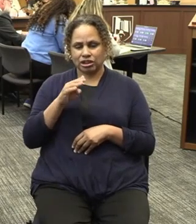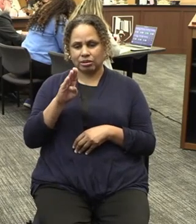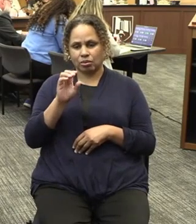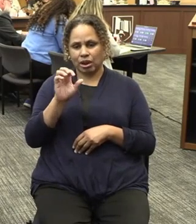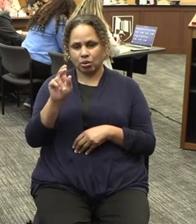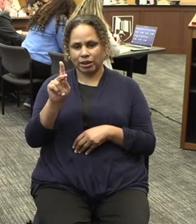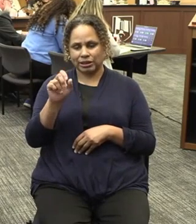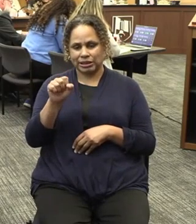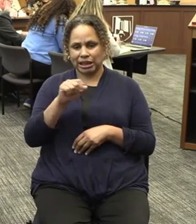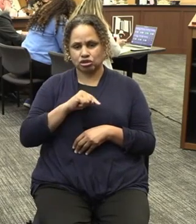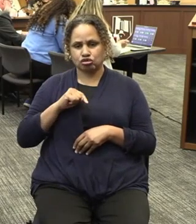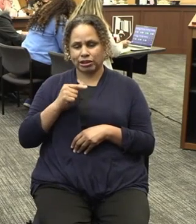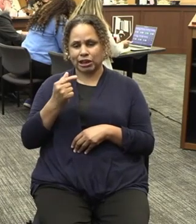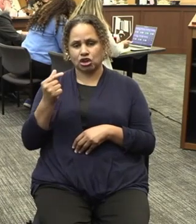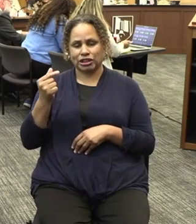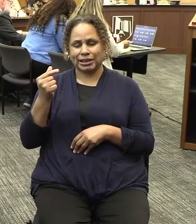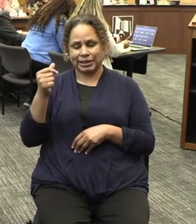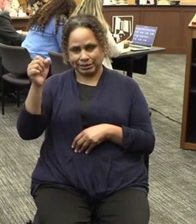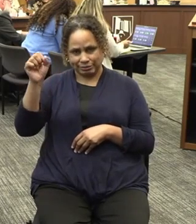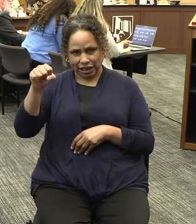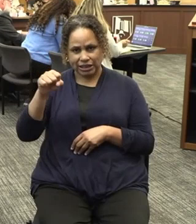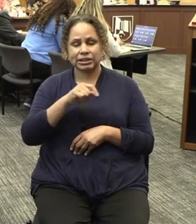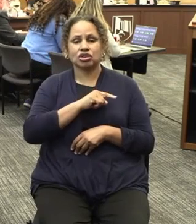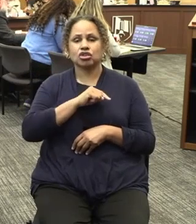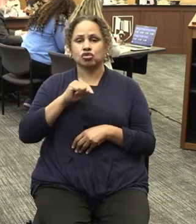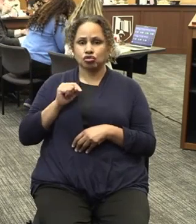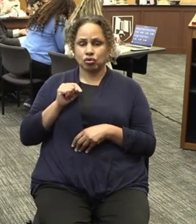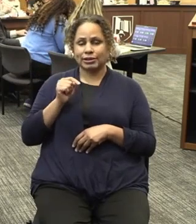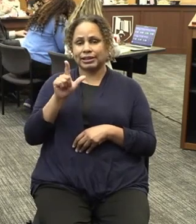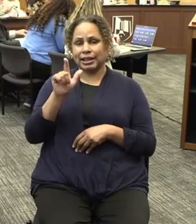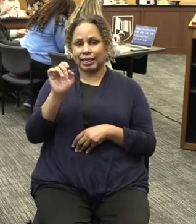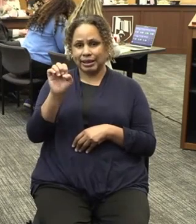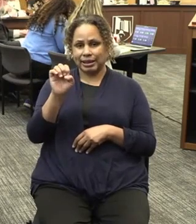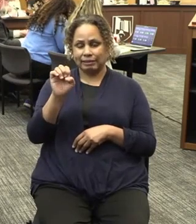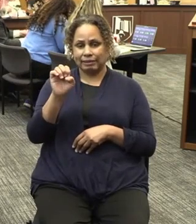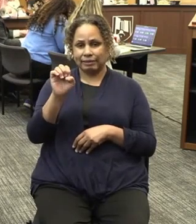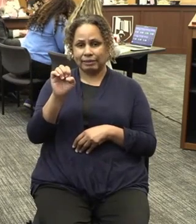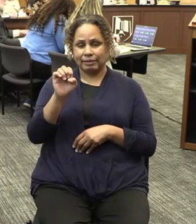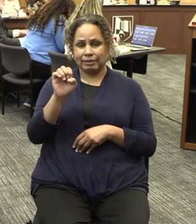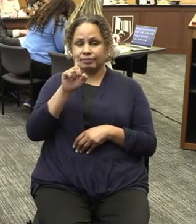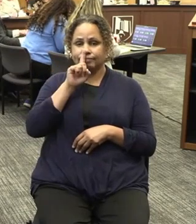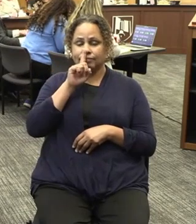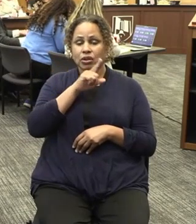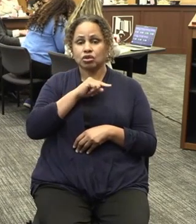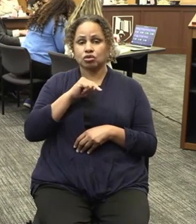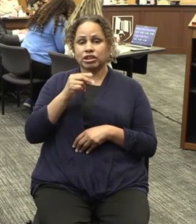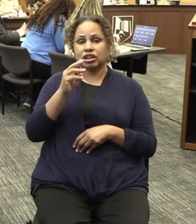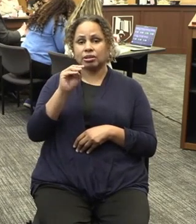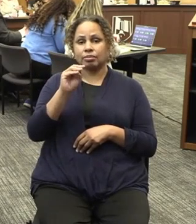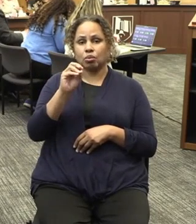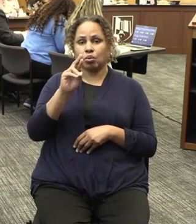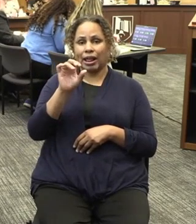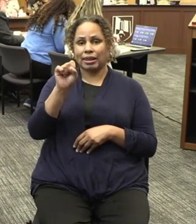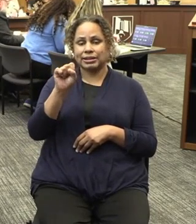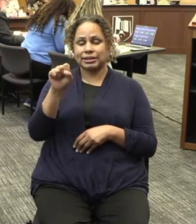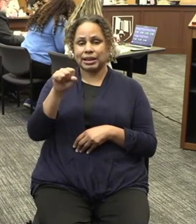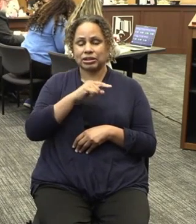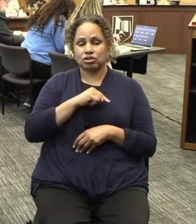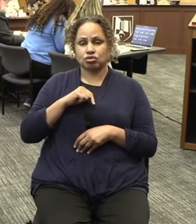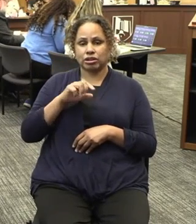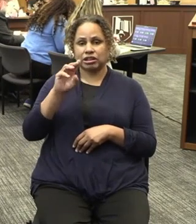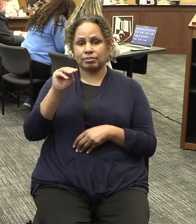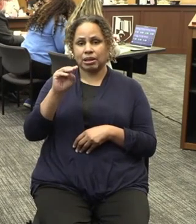Yes. trustee Garcia Guillen, Yes. trustee Lee, trustee Morales. Yes. Trustee McCullum, Yes.